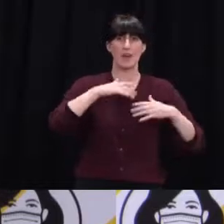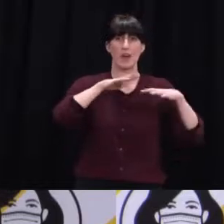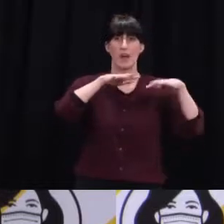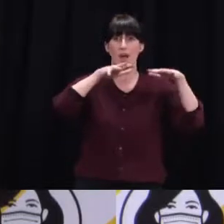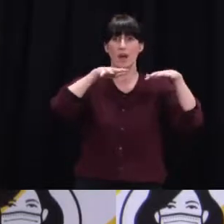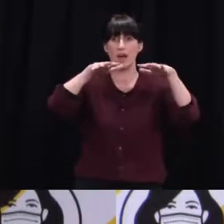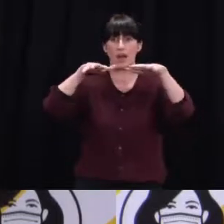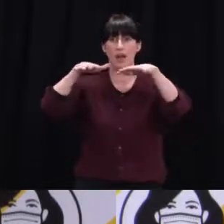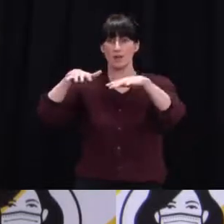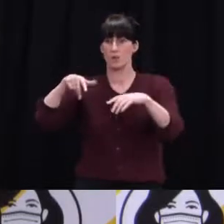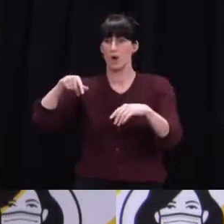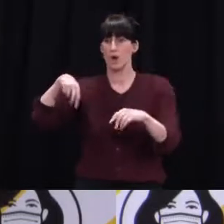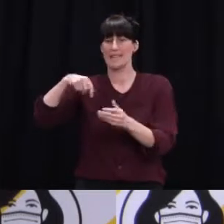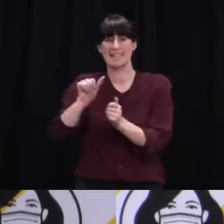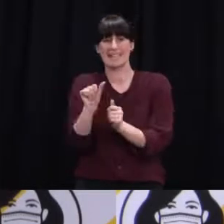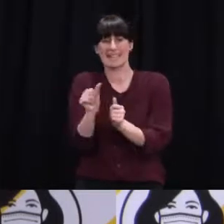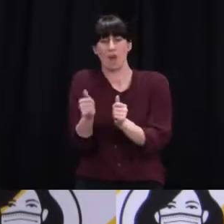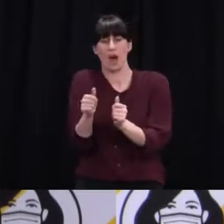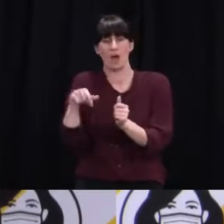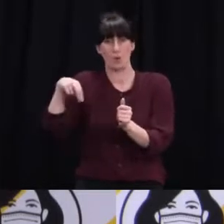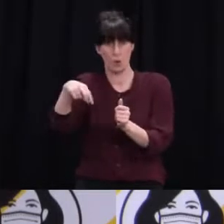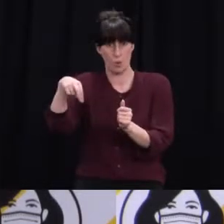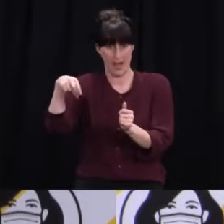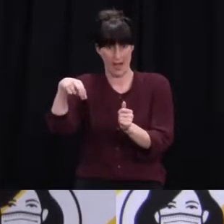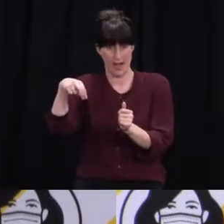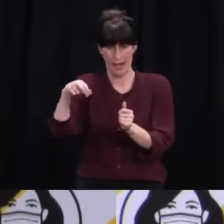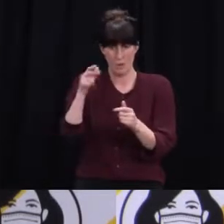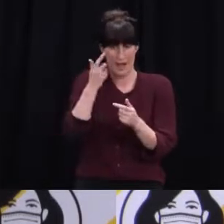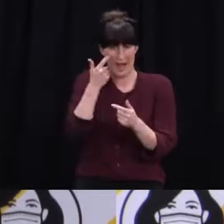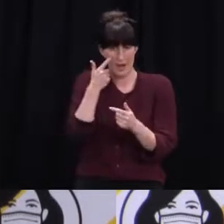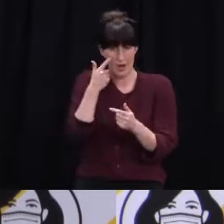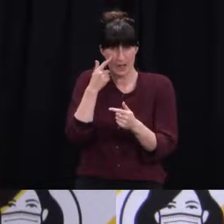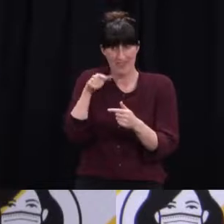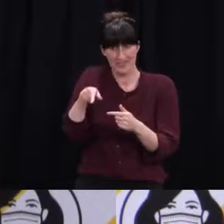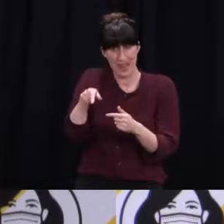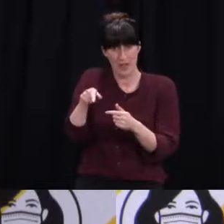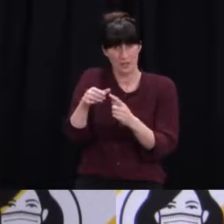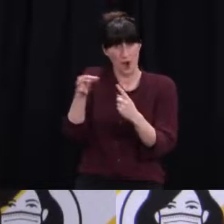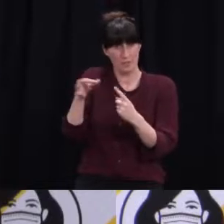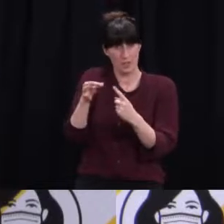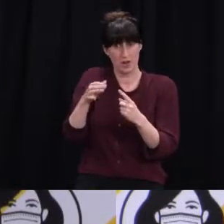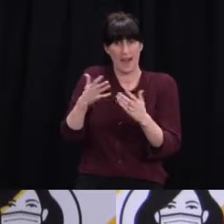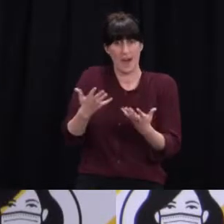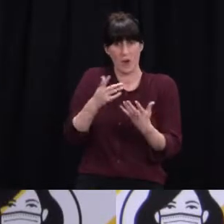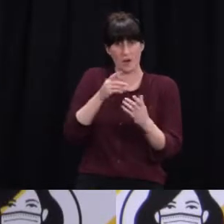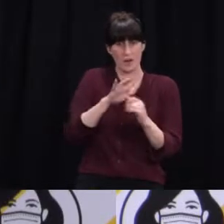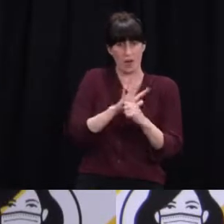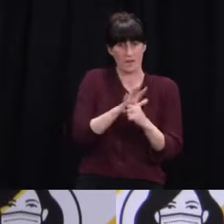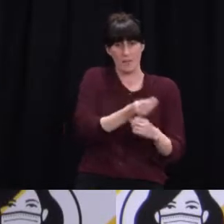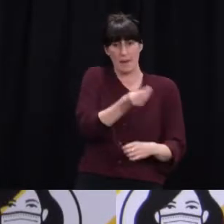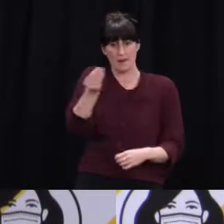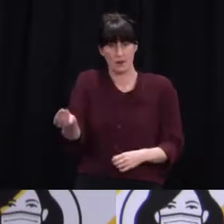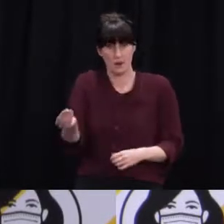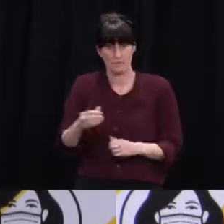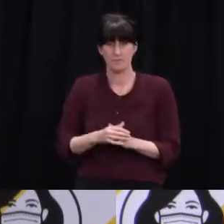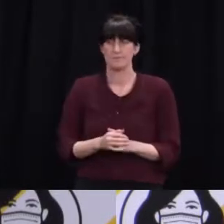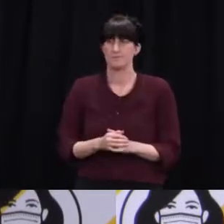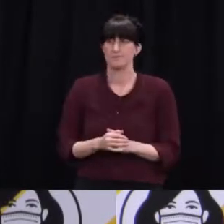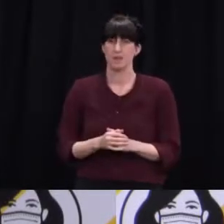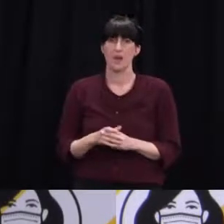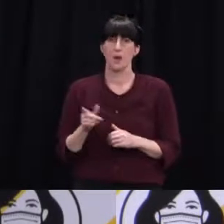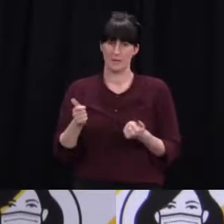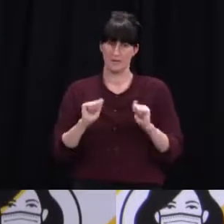on the 12th, they were using the exercise area. You don't know if any members of the public were using that walkway at the time. There has been a very, very thorough